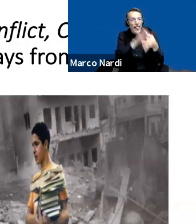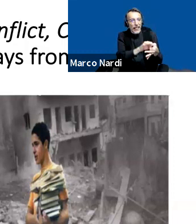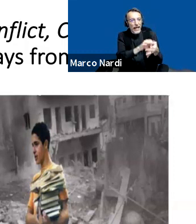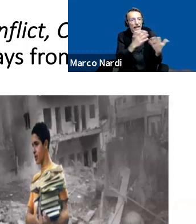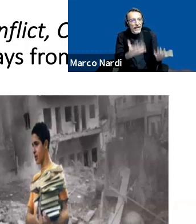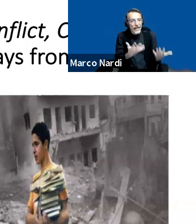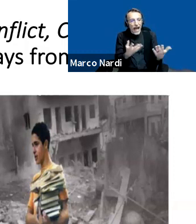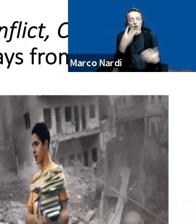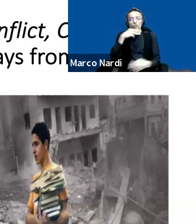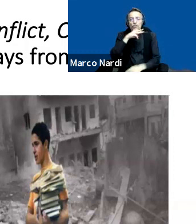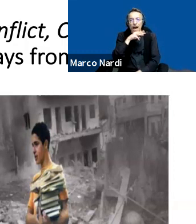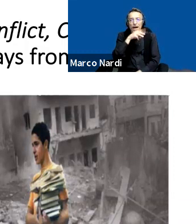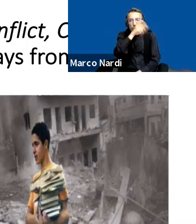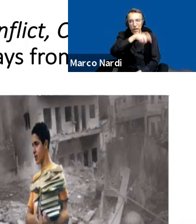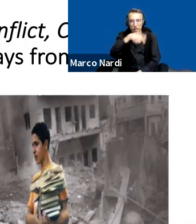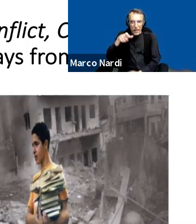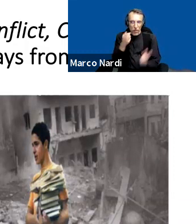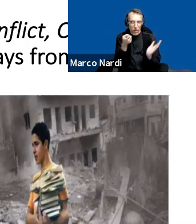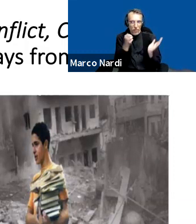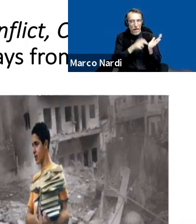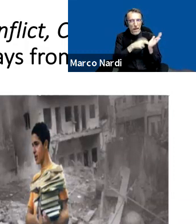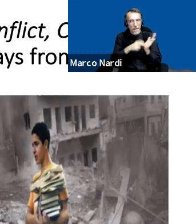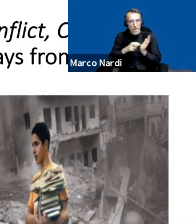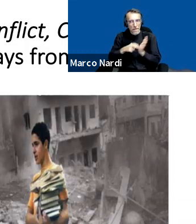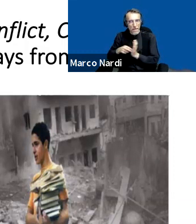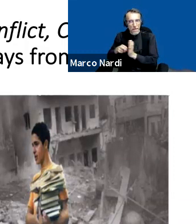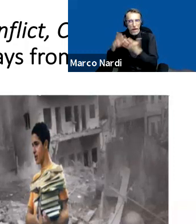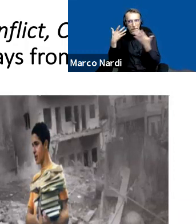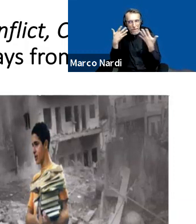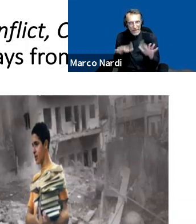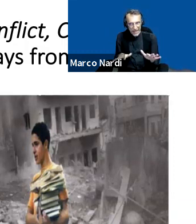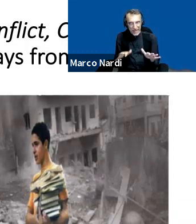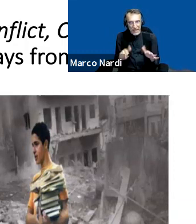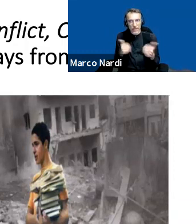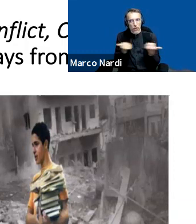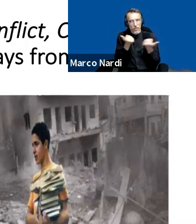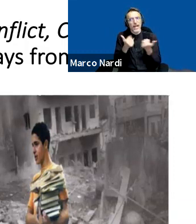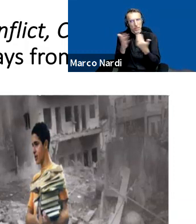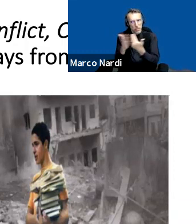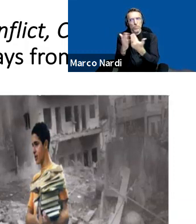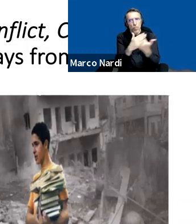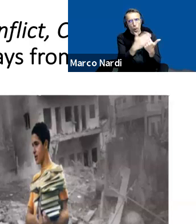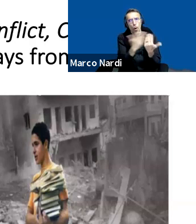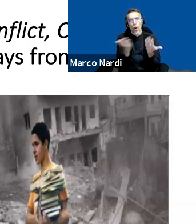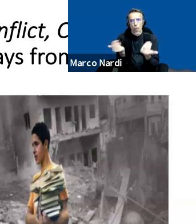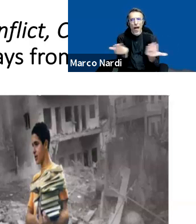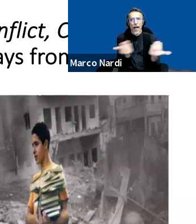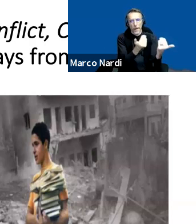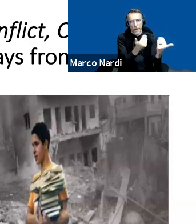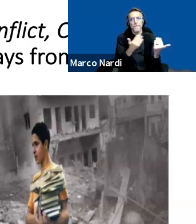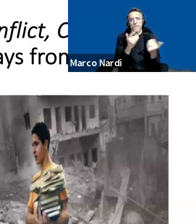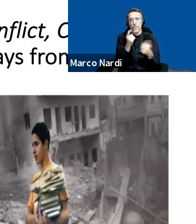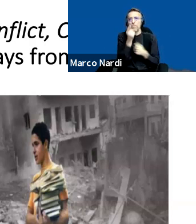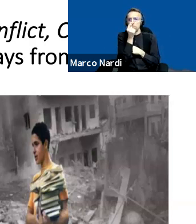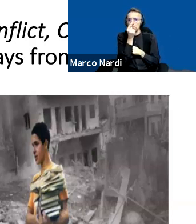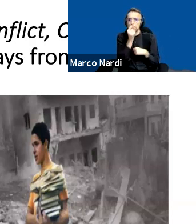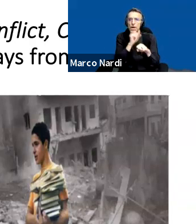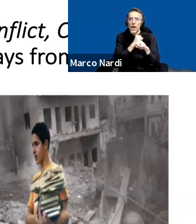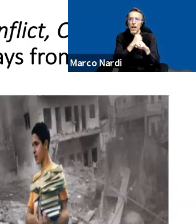about 300 people signed up for the lecture series, and we welcome more, and we'll be live streaming that. But it's